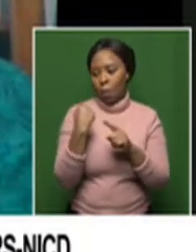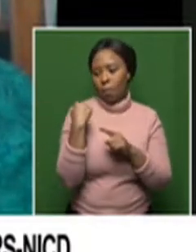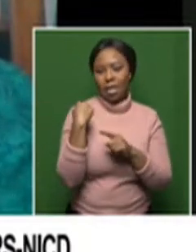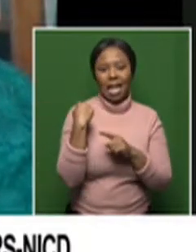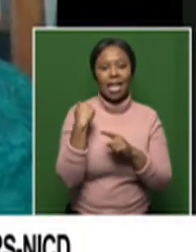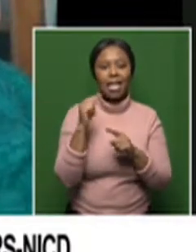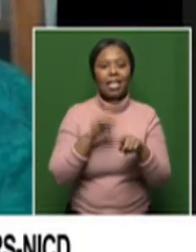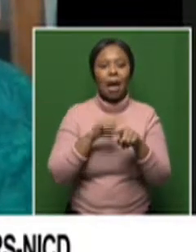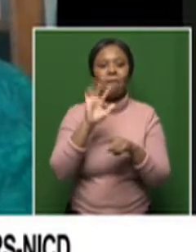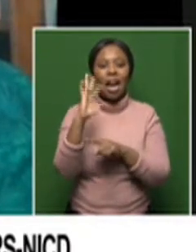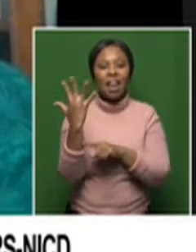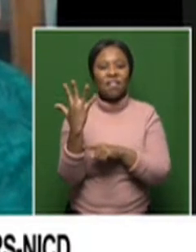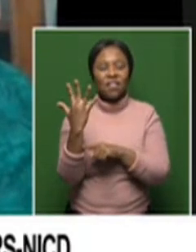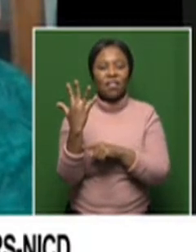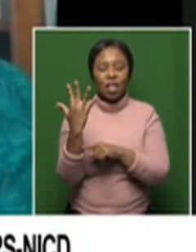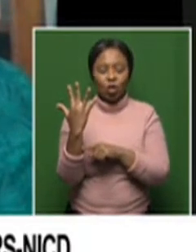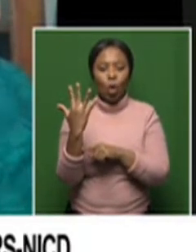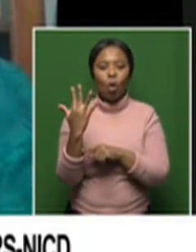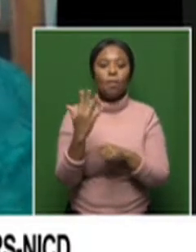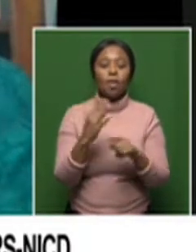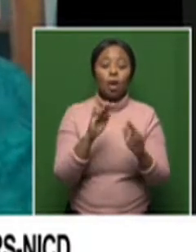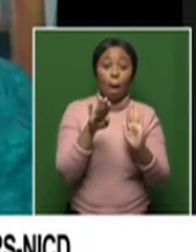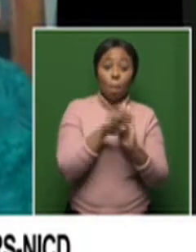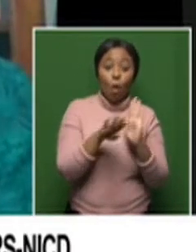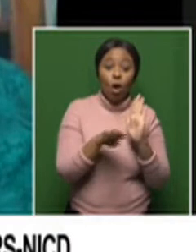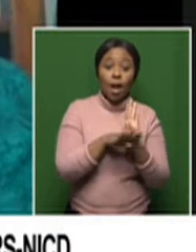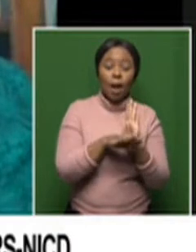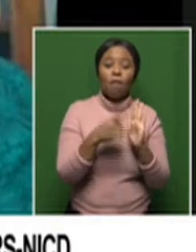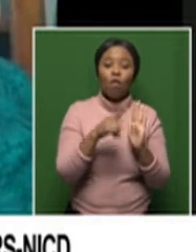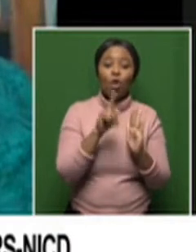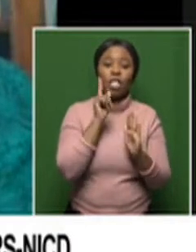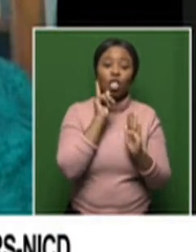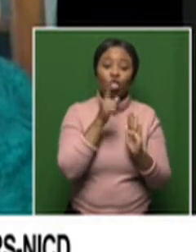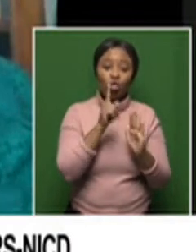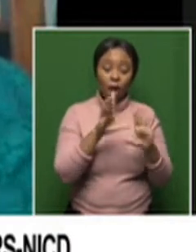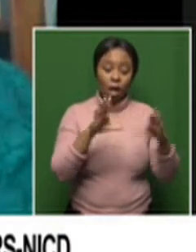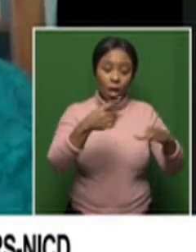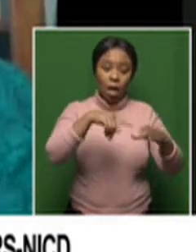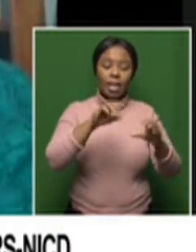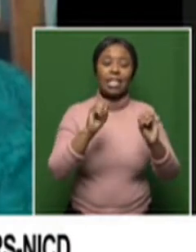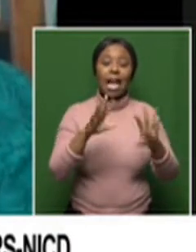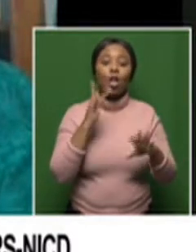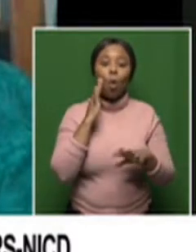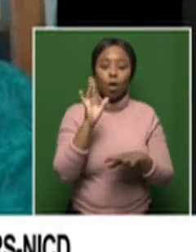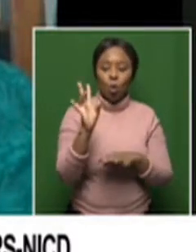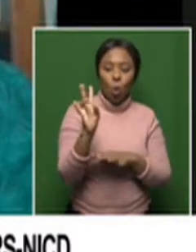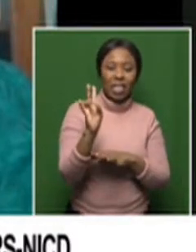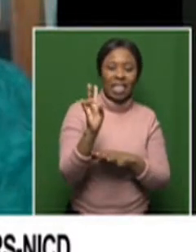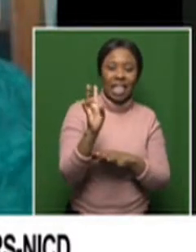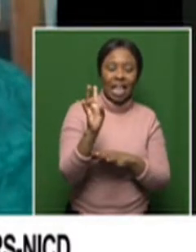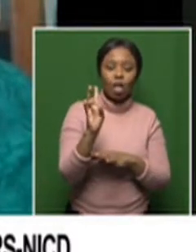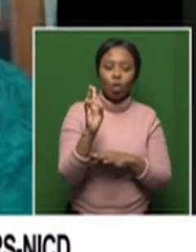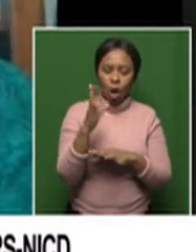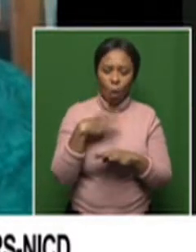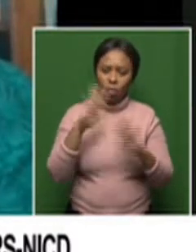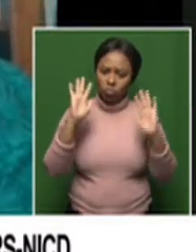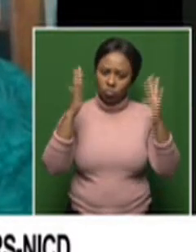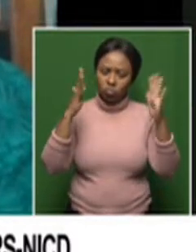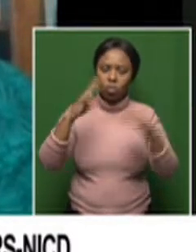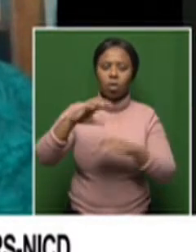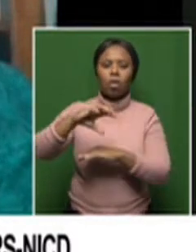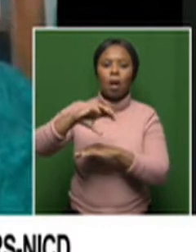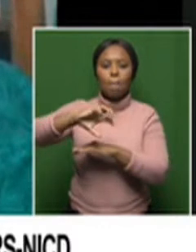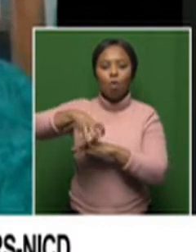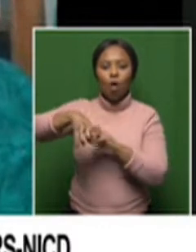5 o'clock. The program for the education sector began on Wednesday, and I must congratulate the provinces together with the